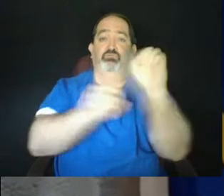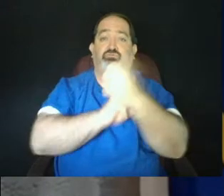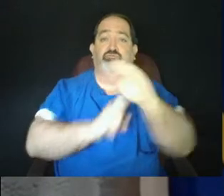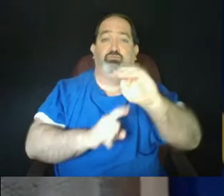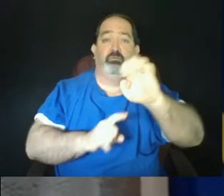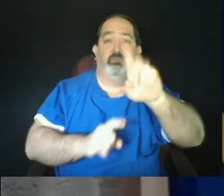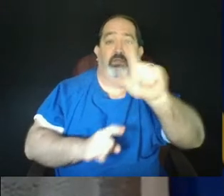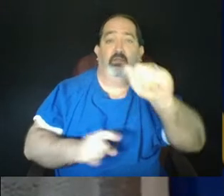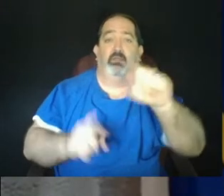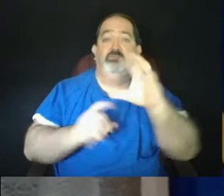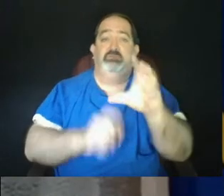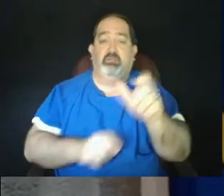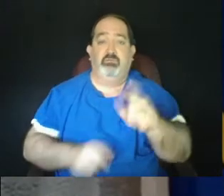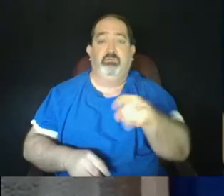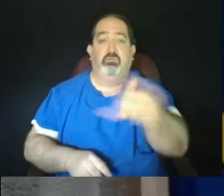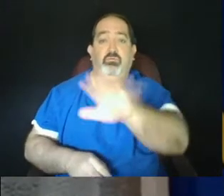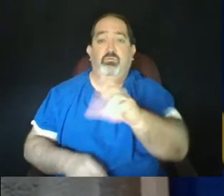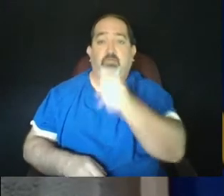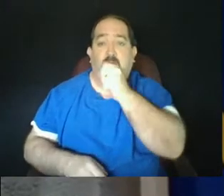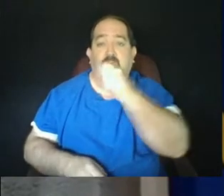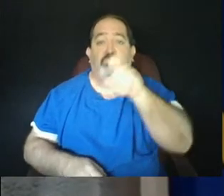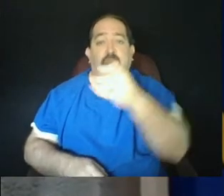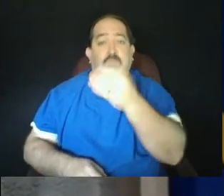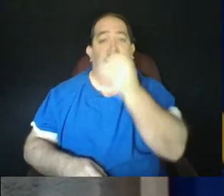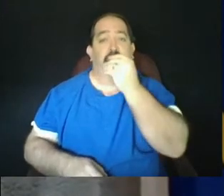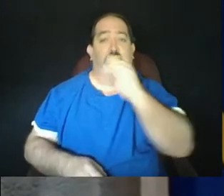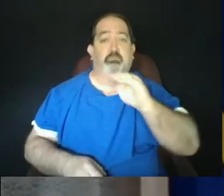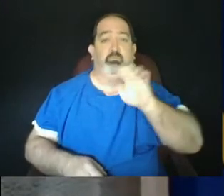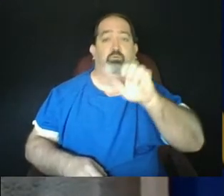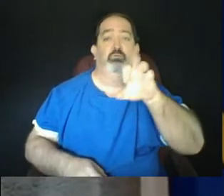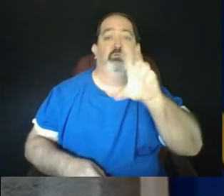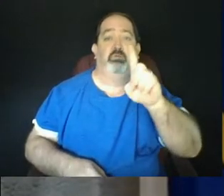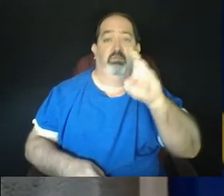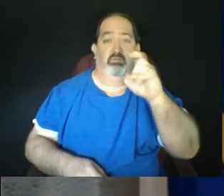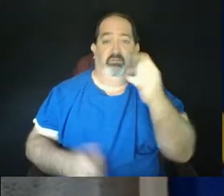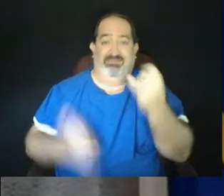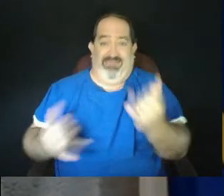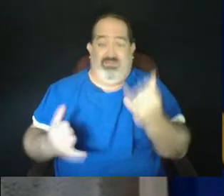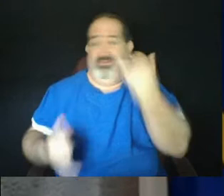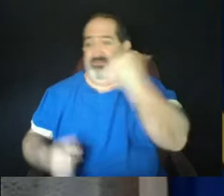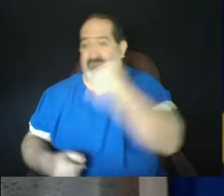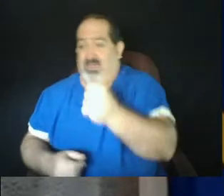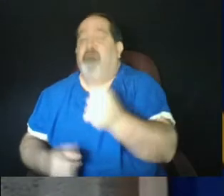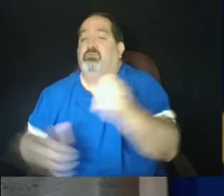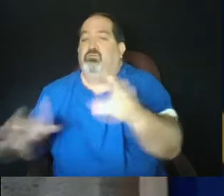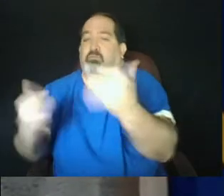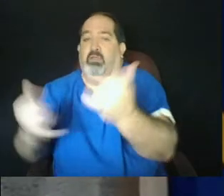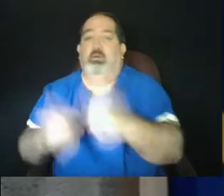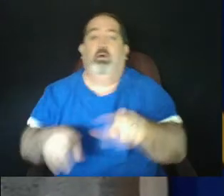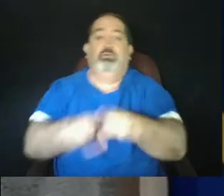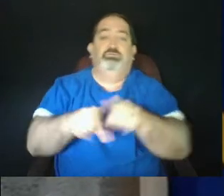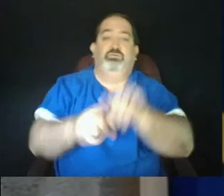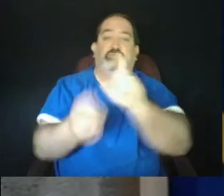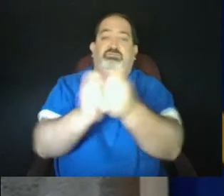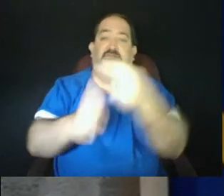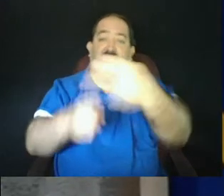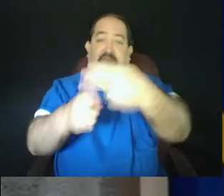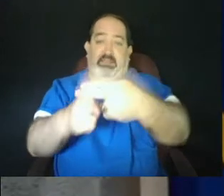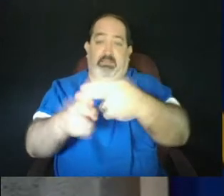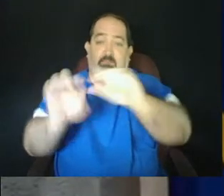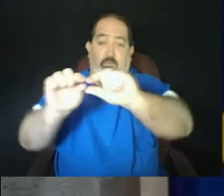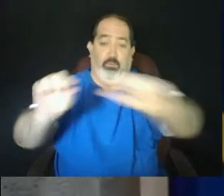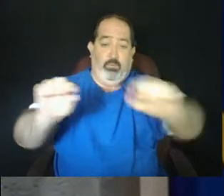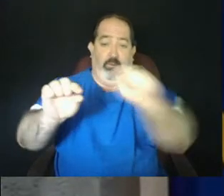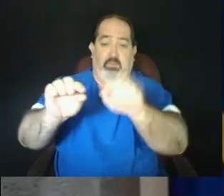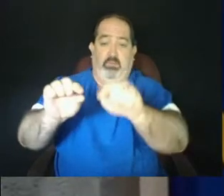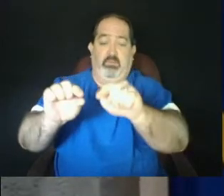that your mic is muted if it is not already. Also, please take a minute to update your display name to reflect your society